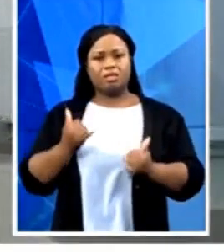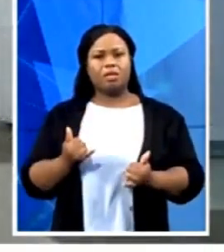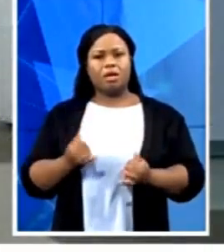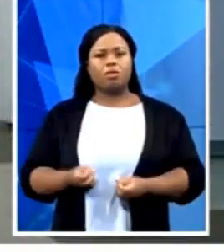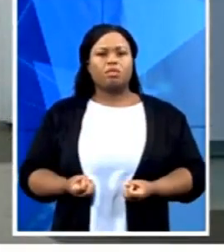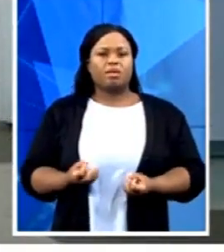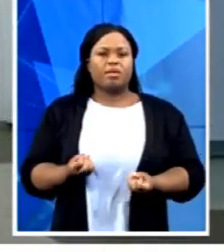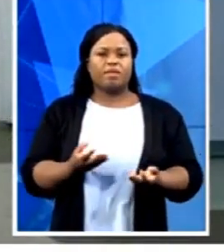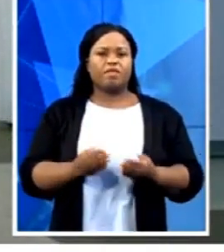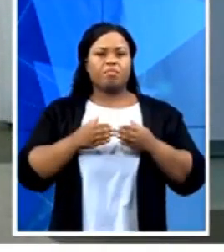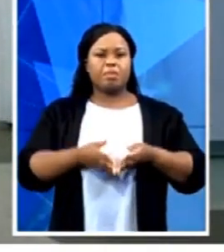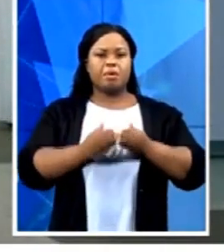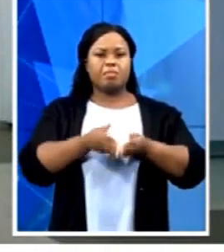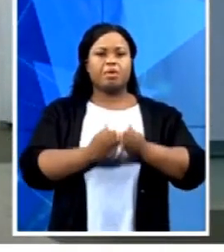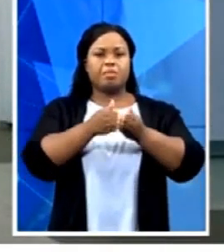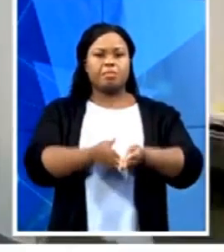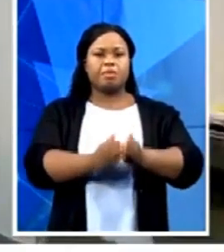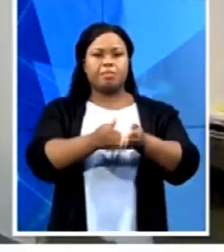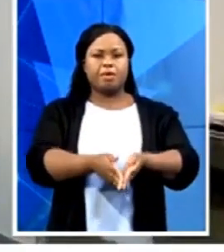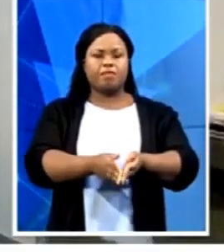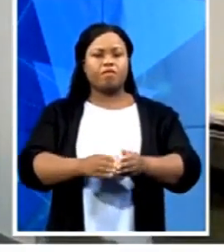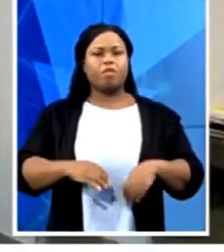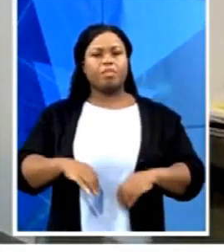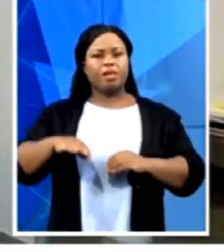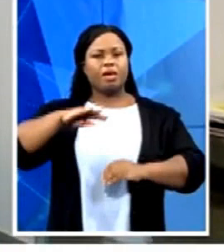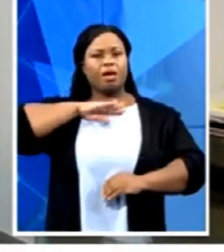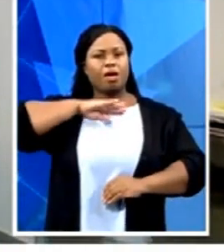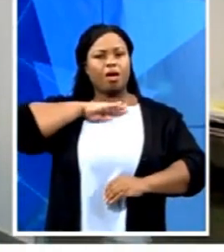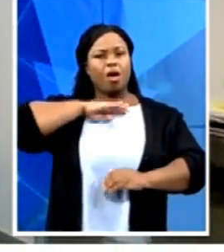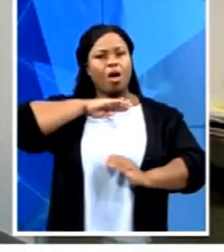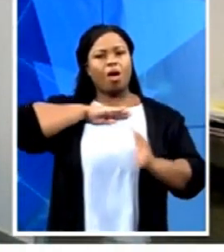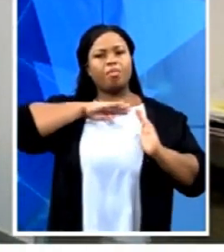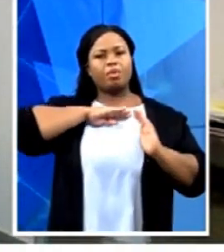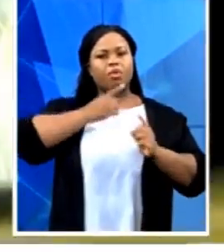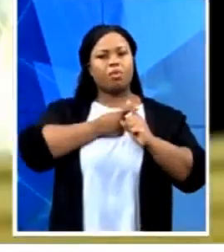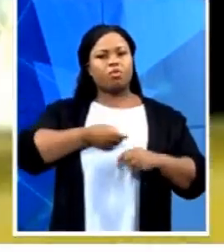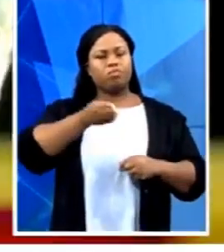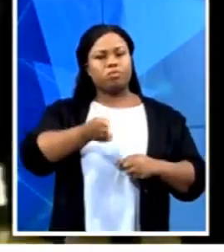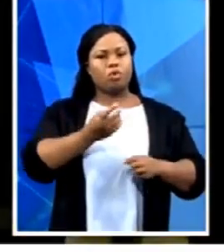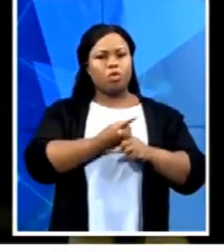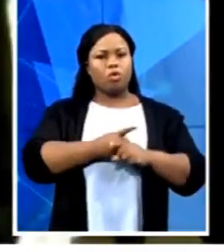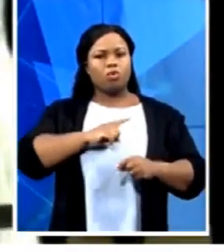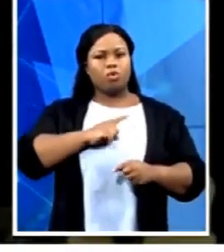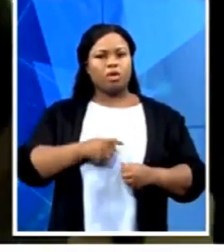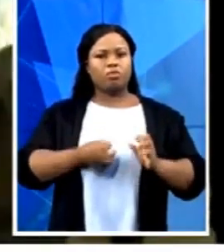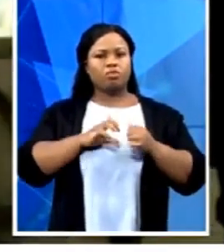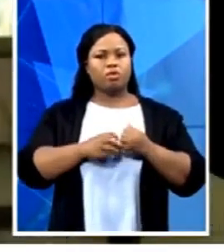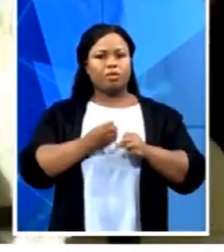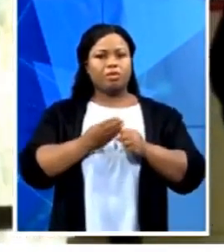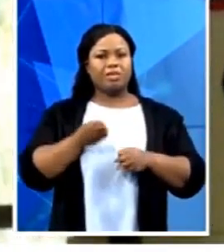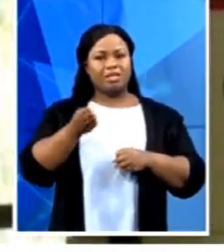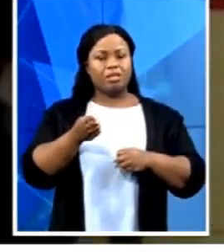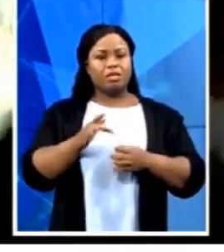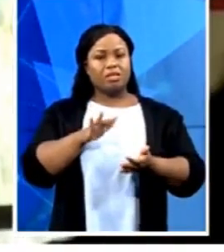ship and the construction of temporary field hospitals, like at this Manhattan Convention Center, frontline workers feel